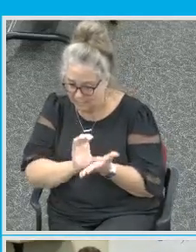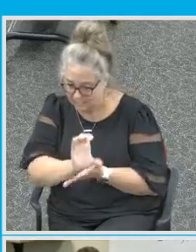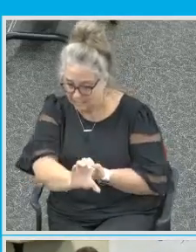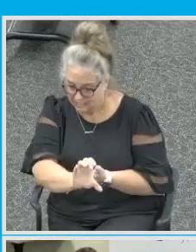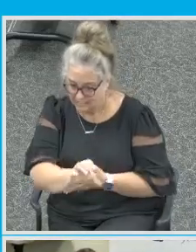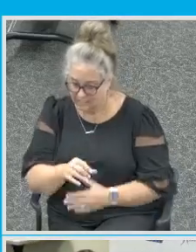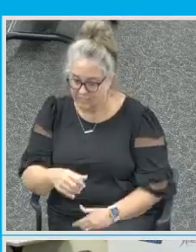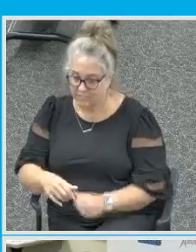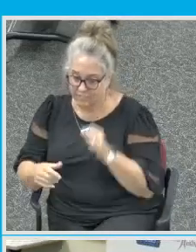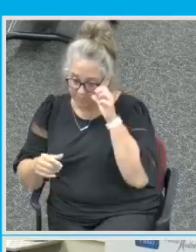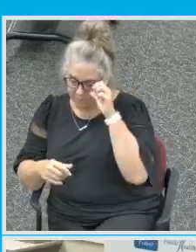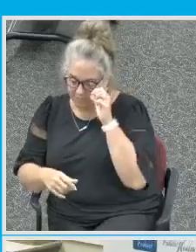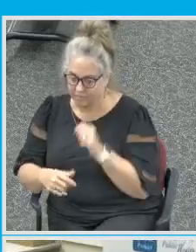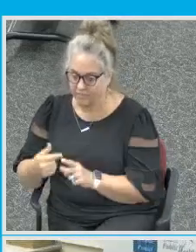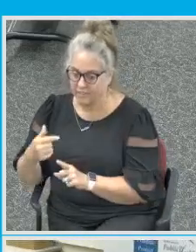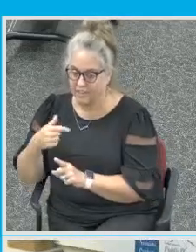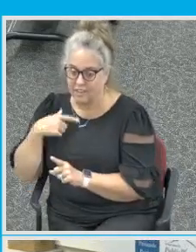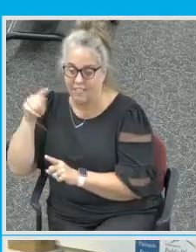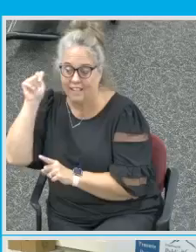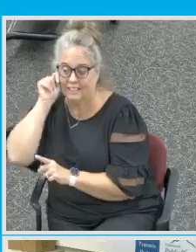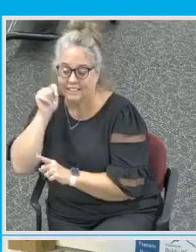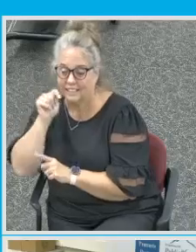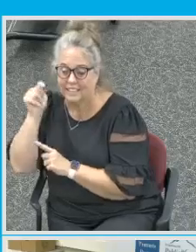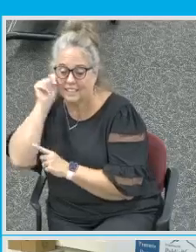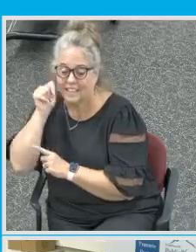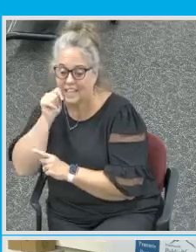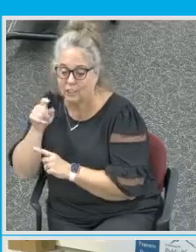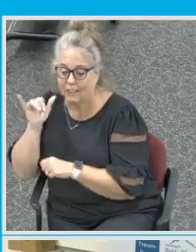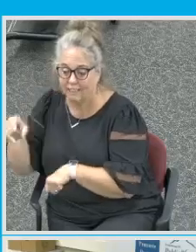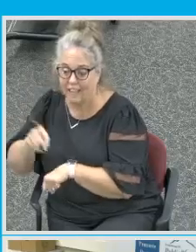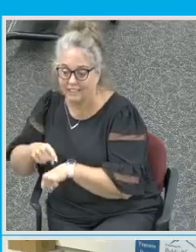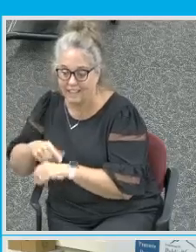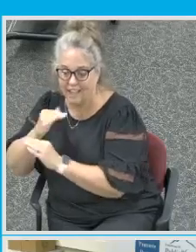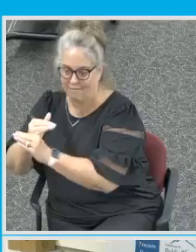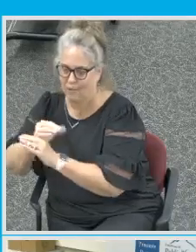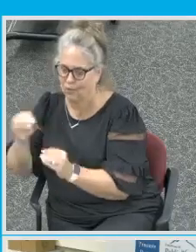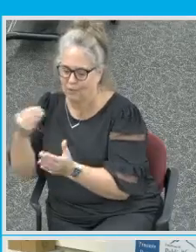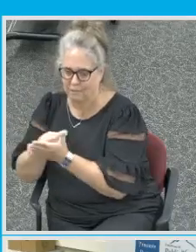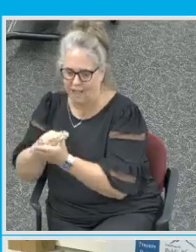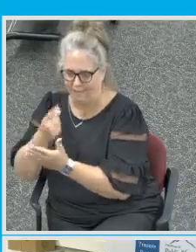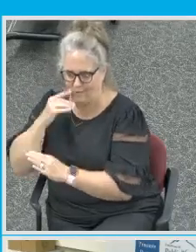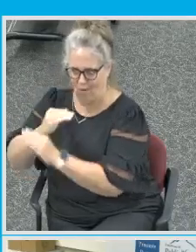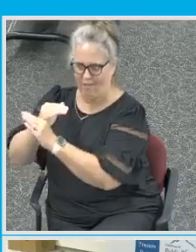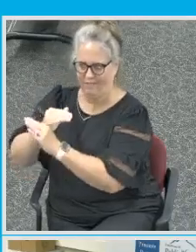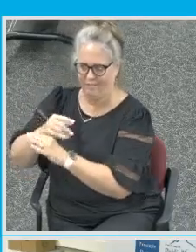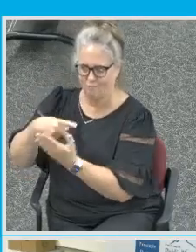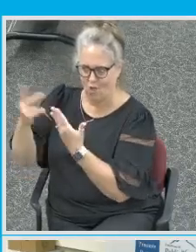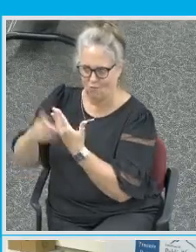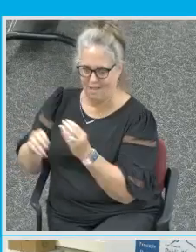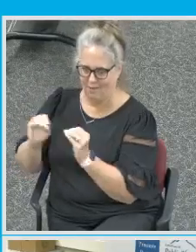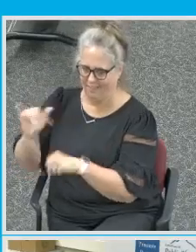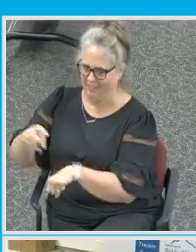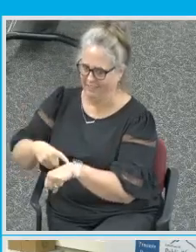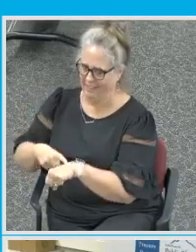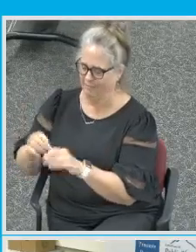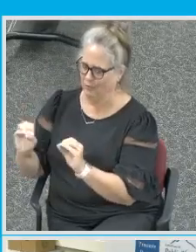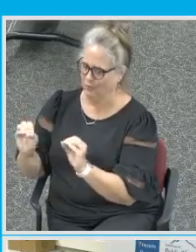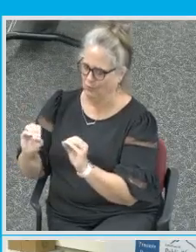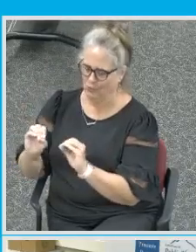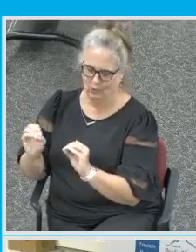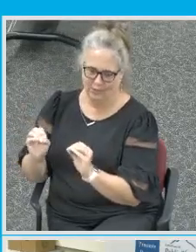any suicide prevention programs for the agency. And I had reached out to then Henry Yankowski, I think his name